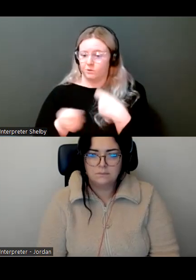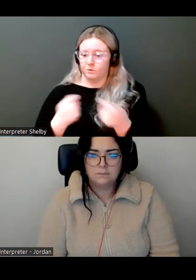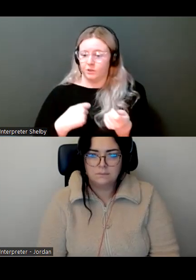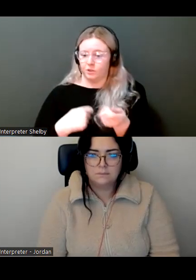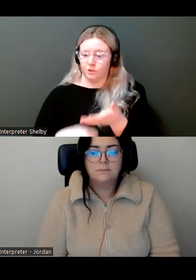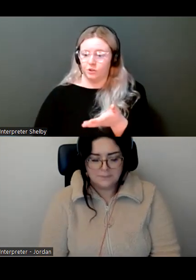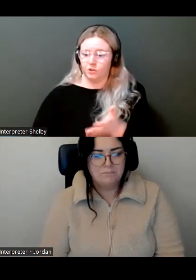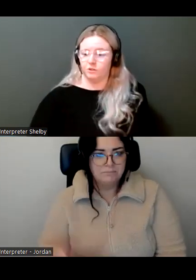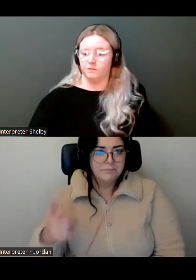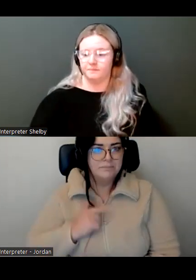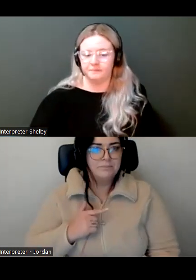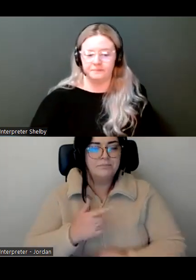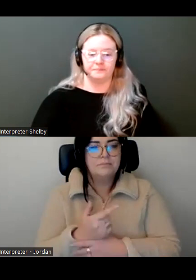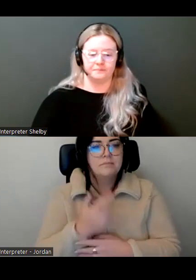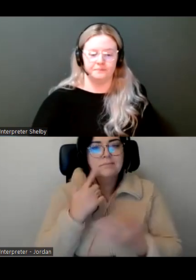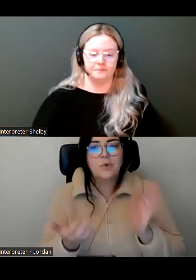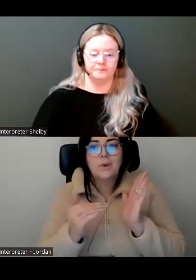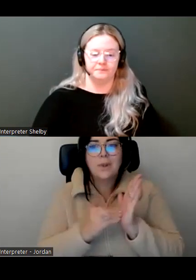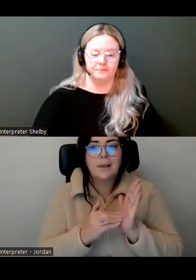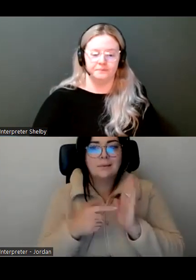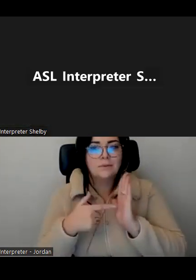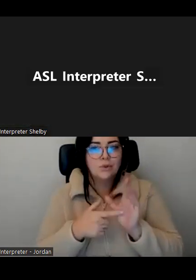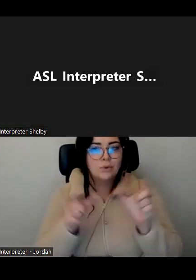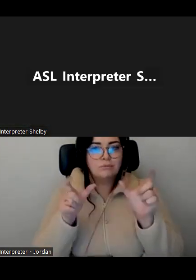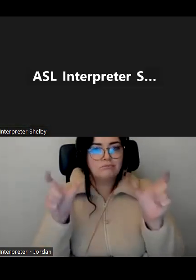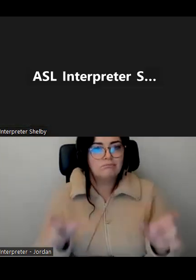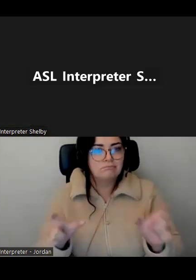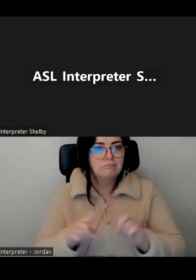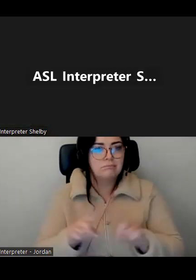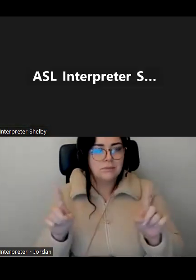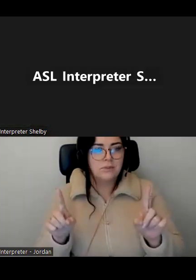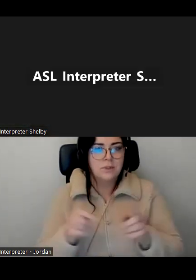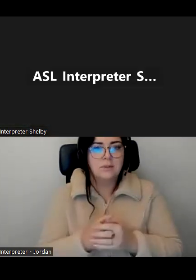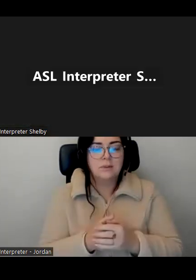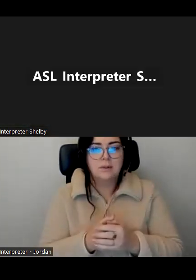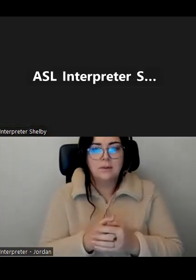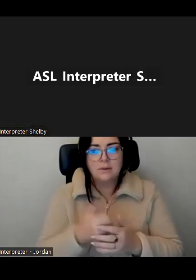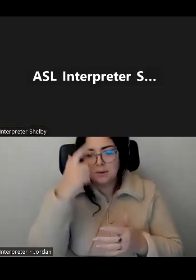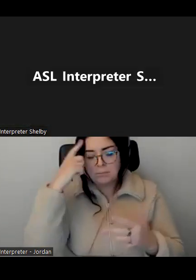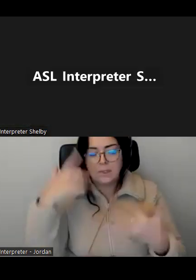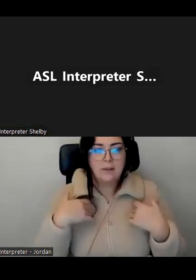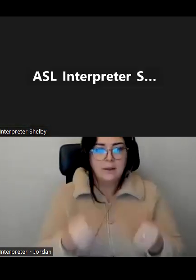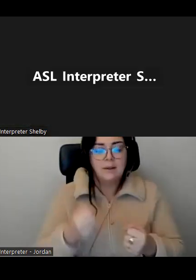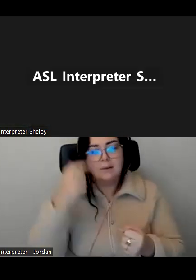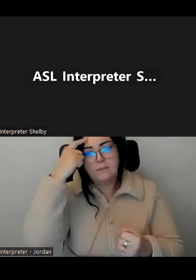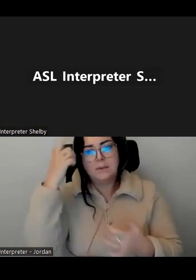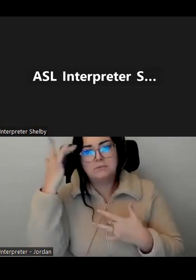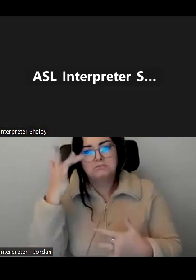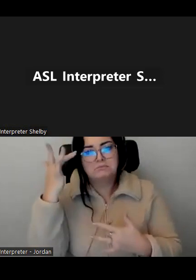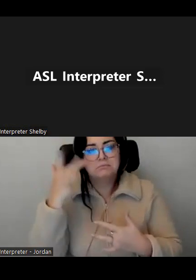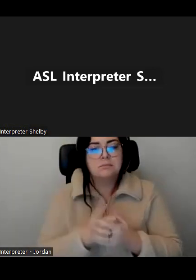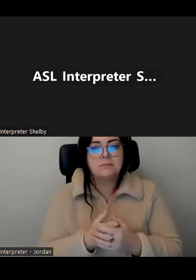And just to illustrate again, the difference between maybe poor mental health and mental illness. When